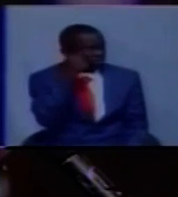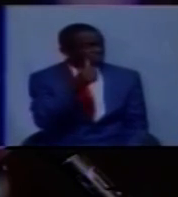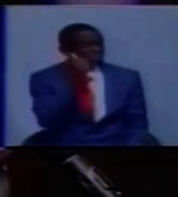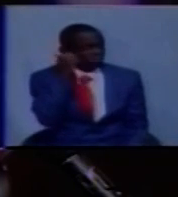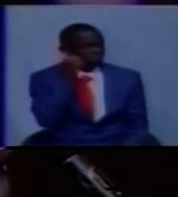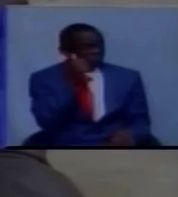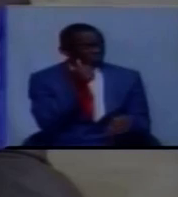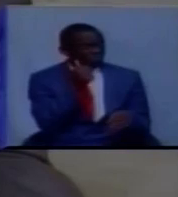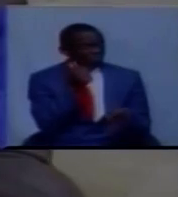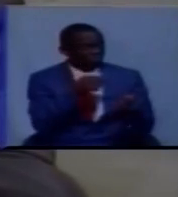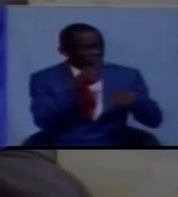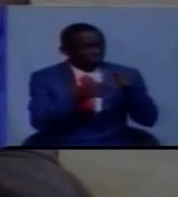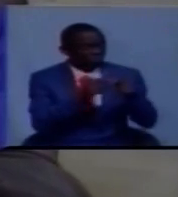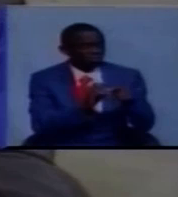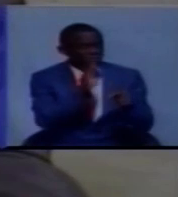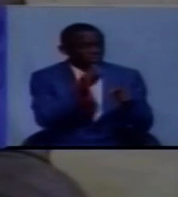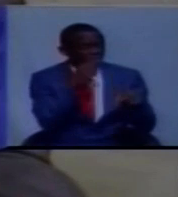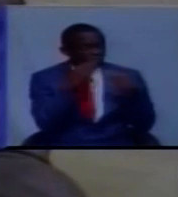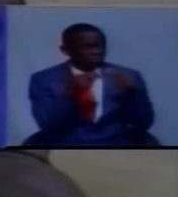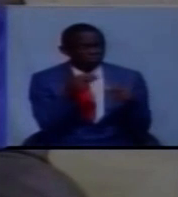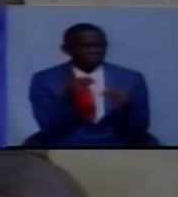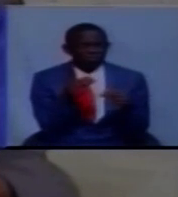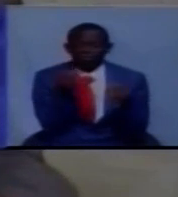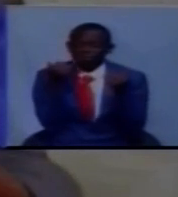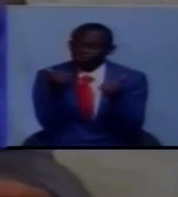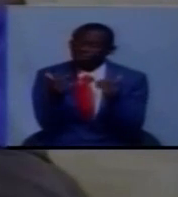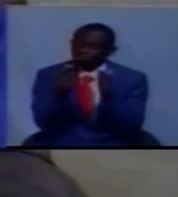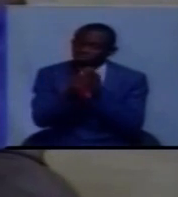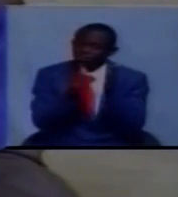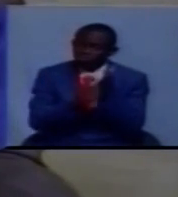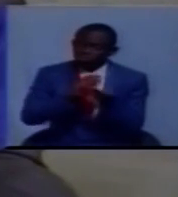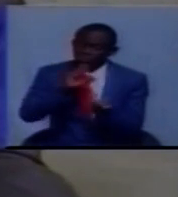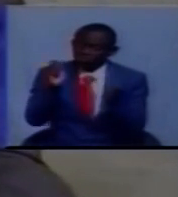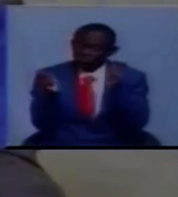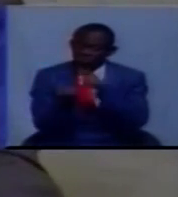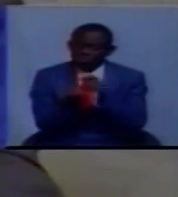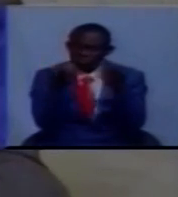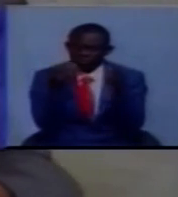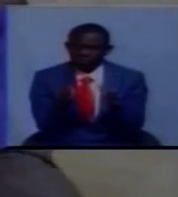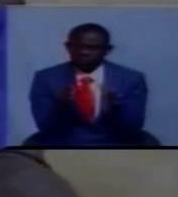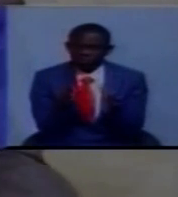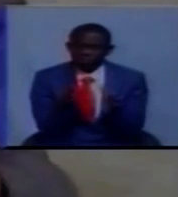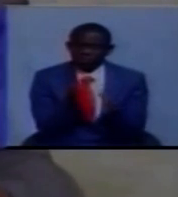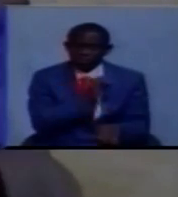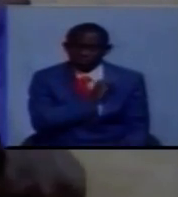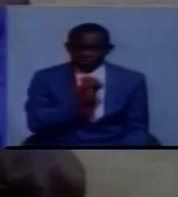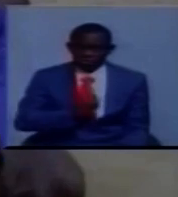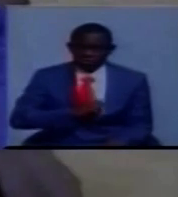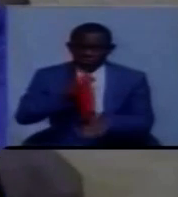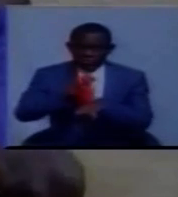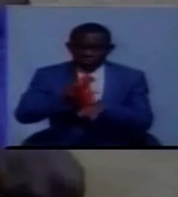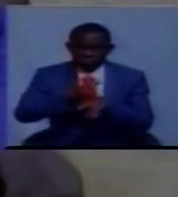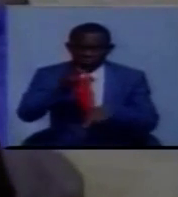Now, what we have done, that's why now the law has been amended. That's why the Industrial and Labour Relations Act very soon will be amended, where